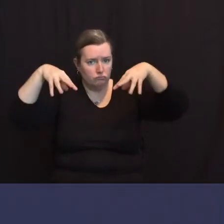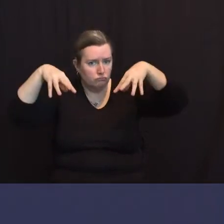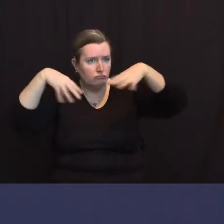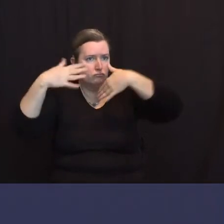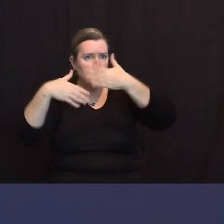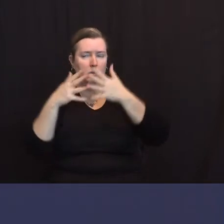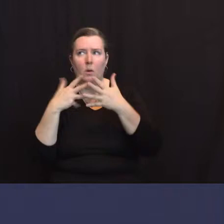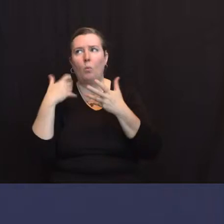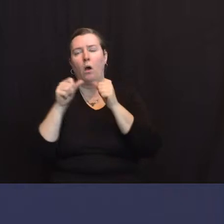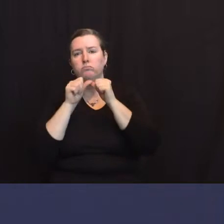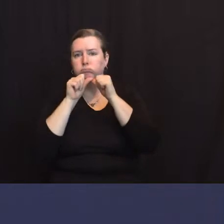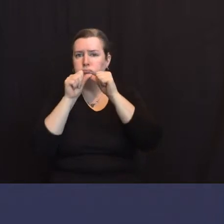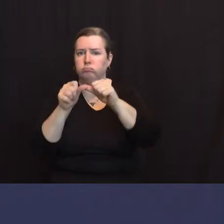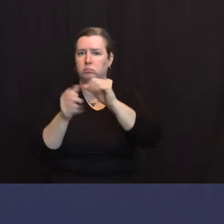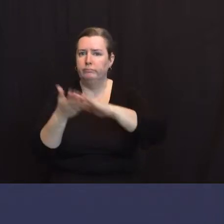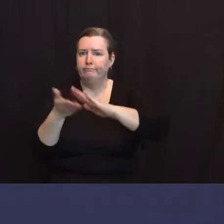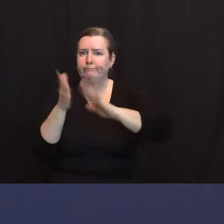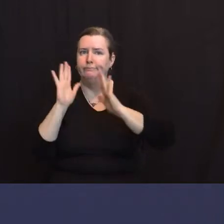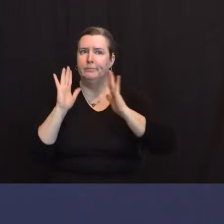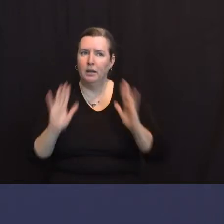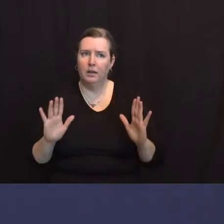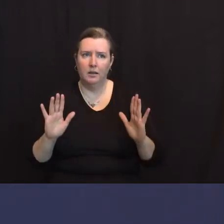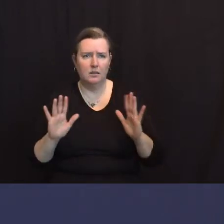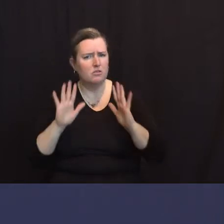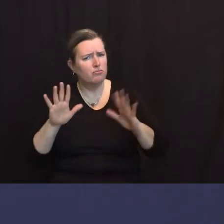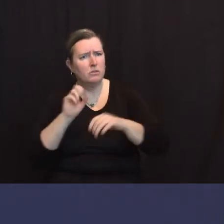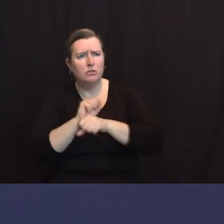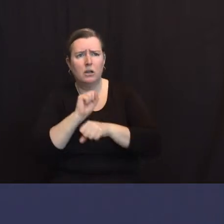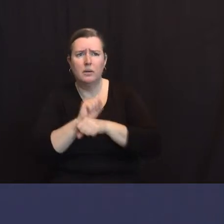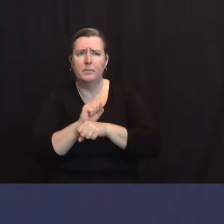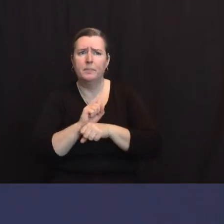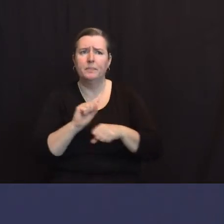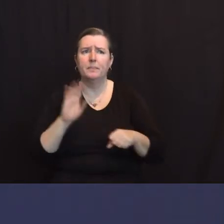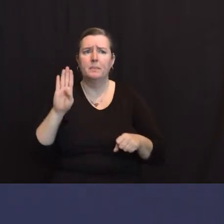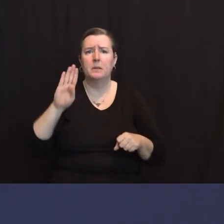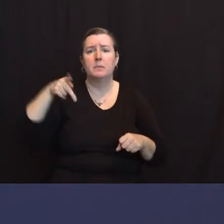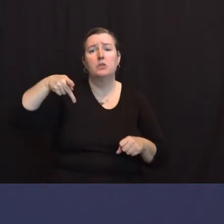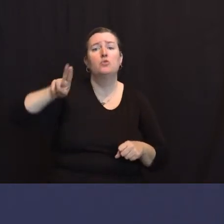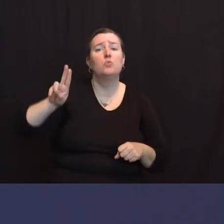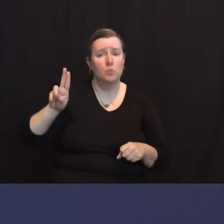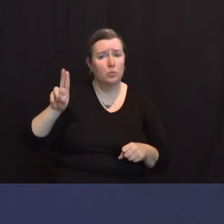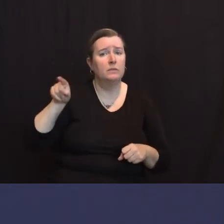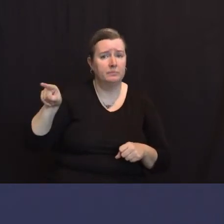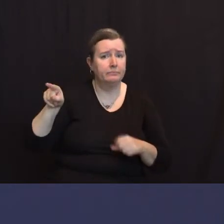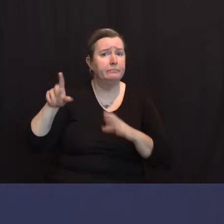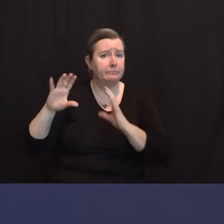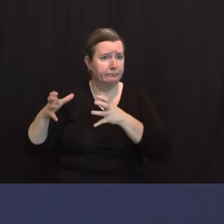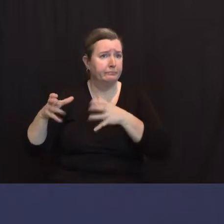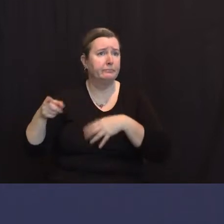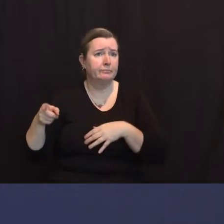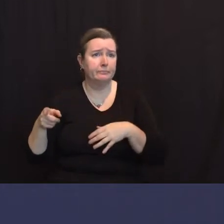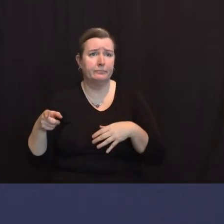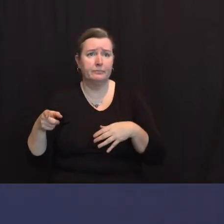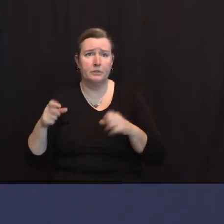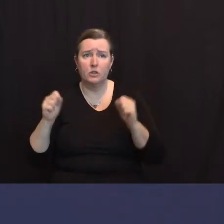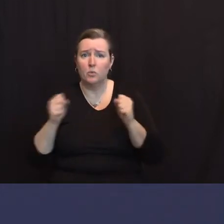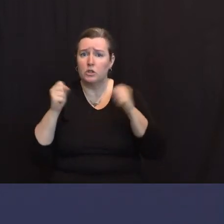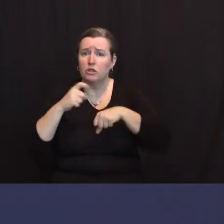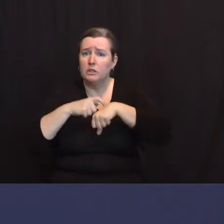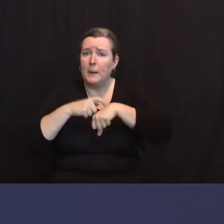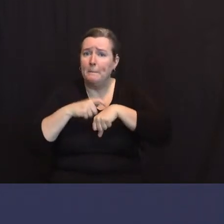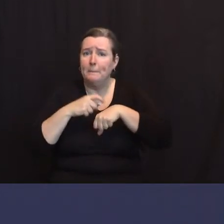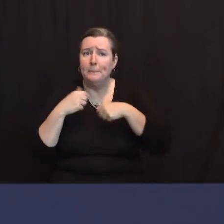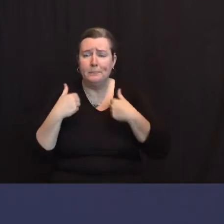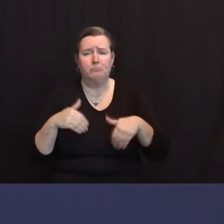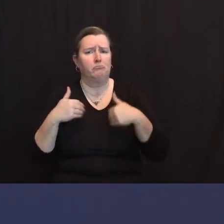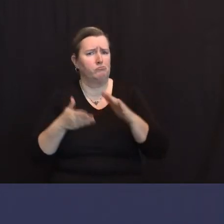But they've done a great job. The BPU, the resiliency has been very strong this winter, so I want to knock on wood, but also acknowledge